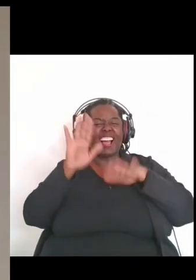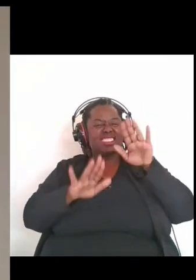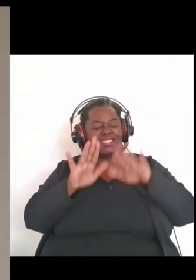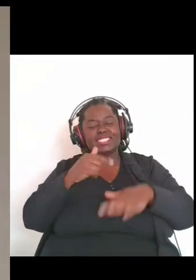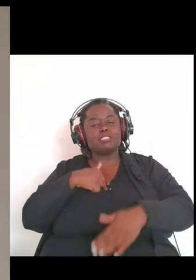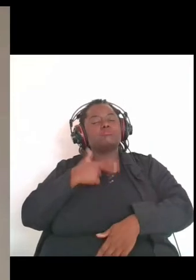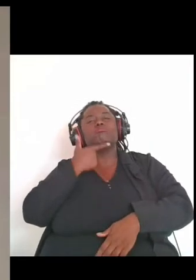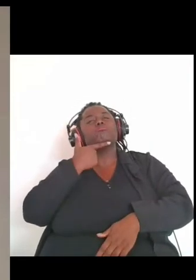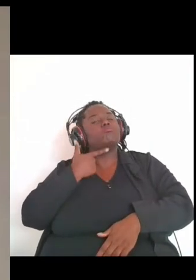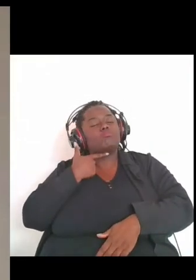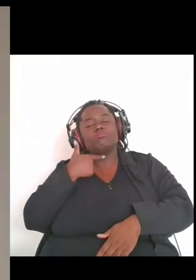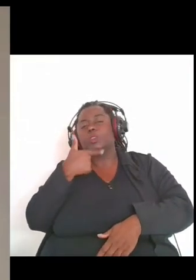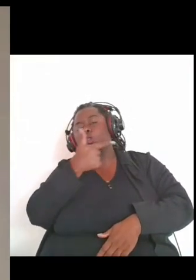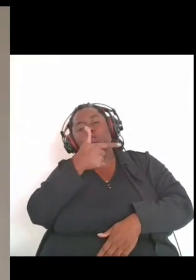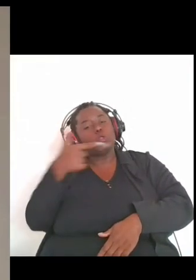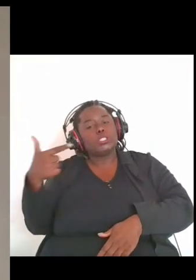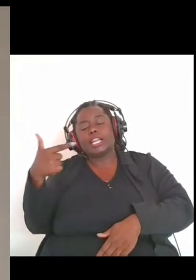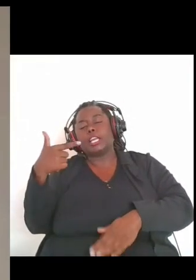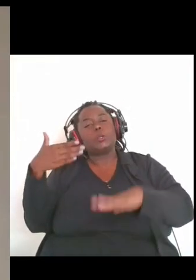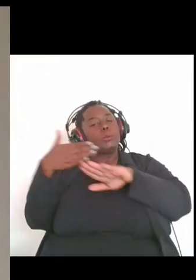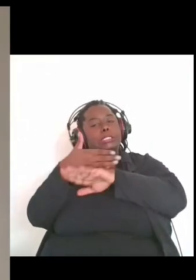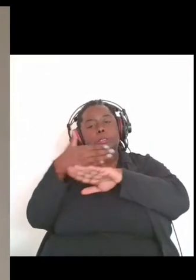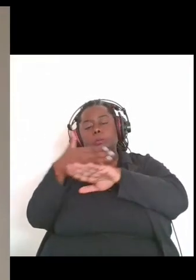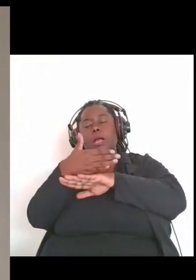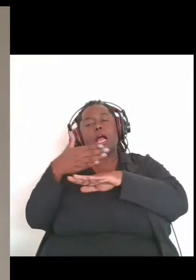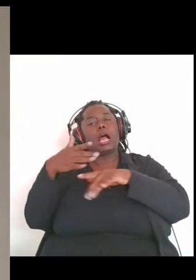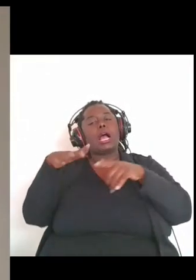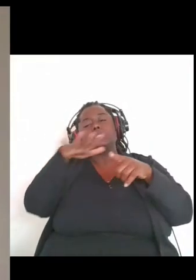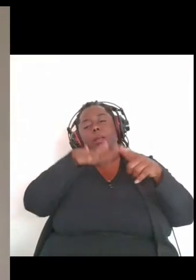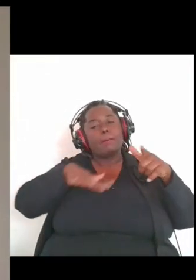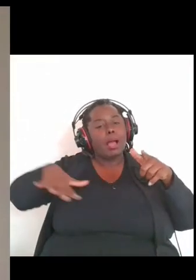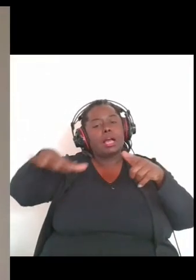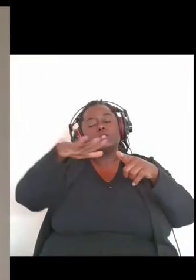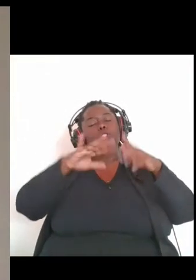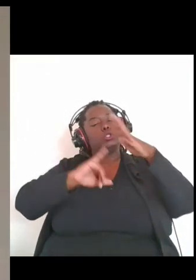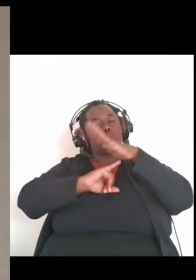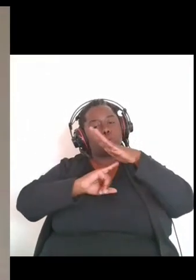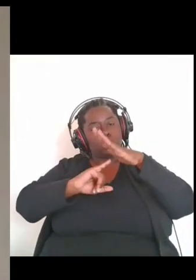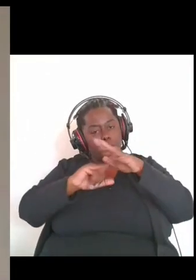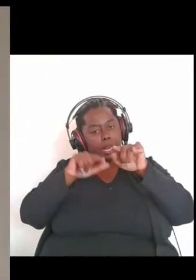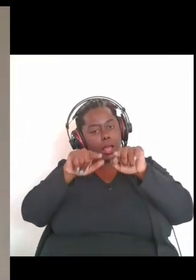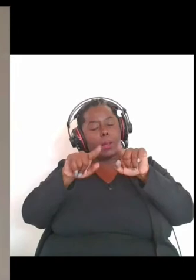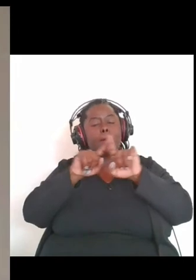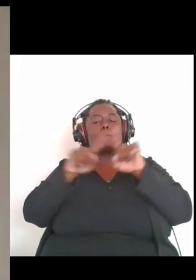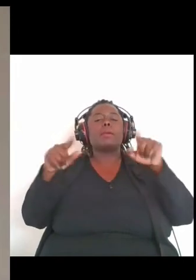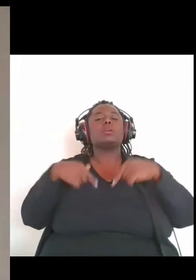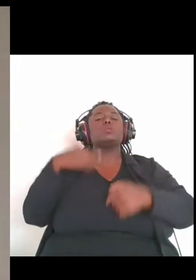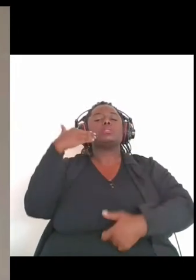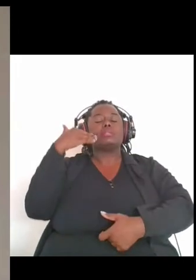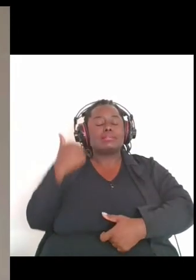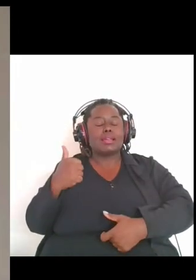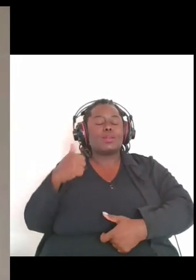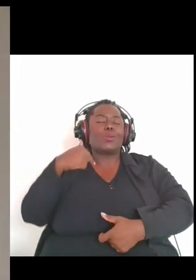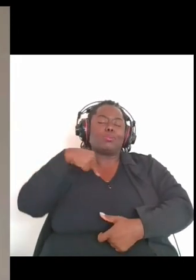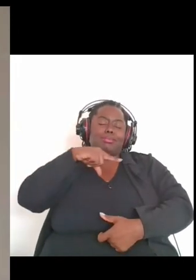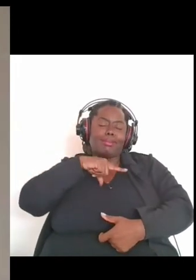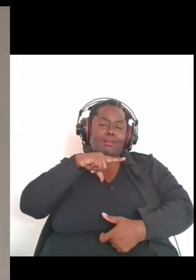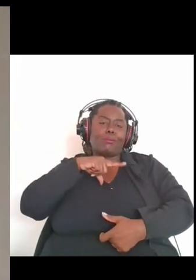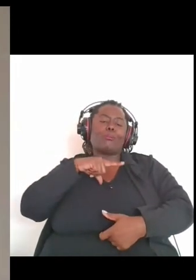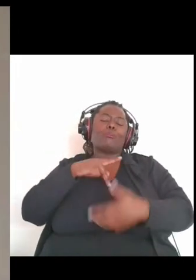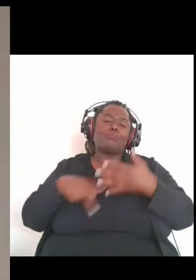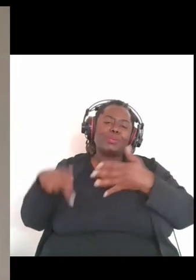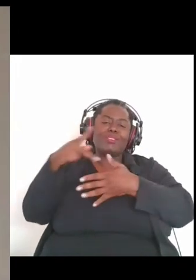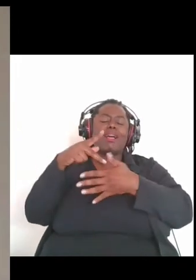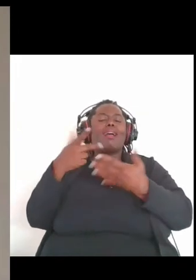because sometimes I do not want to participate in this institutional based bits but